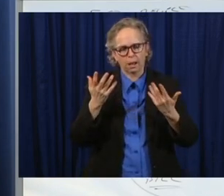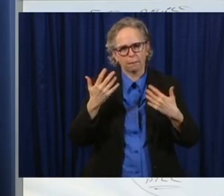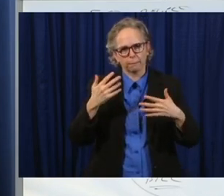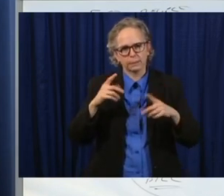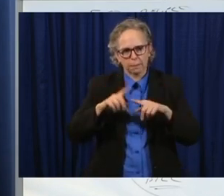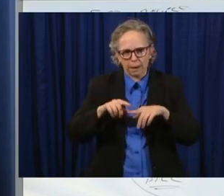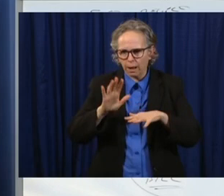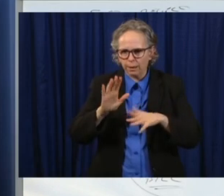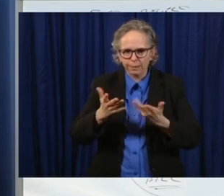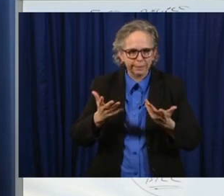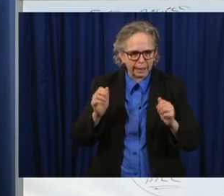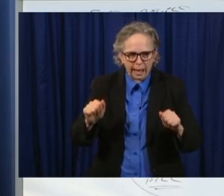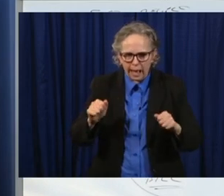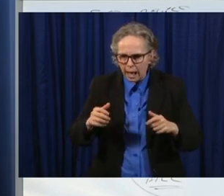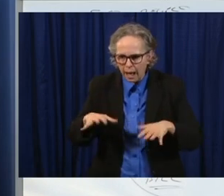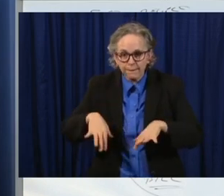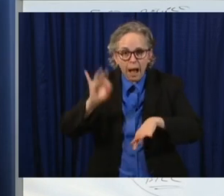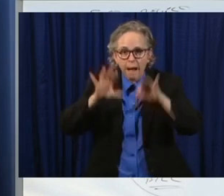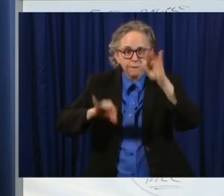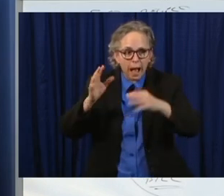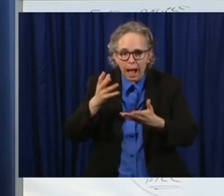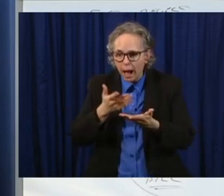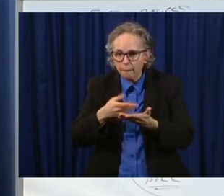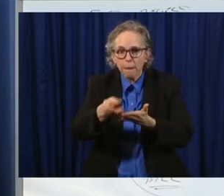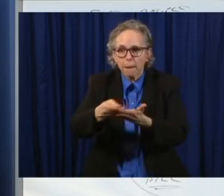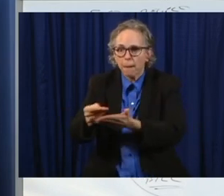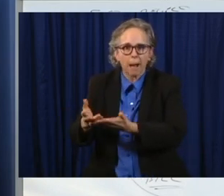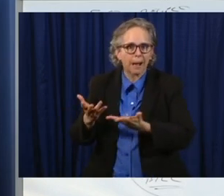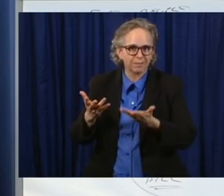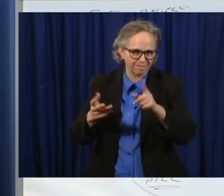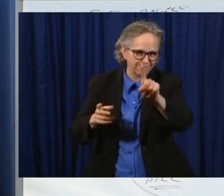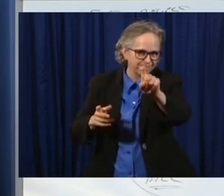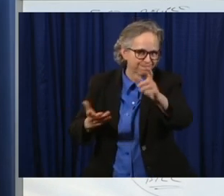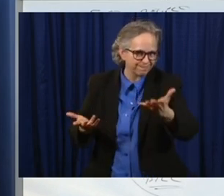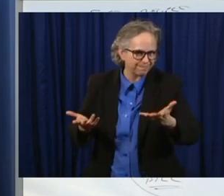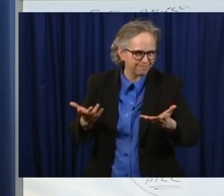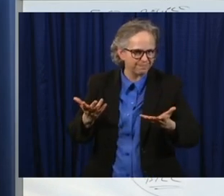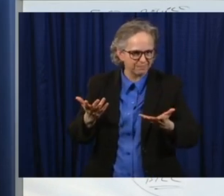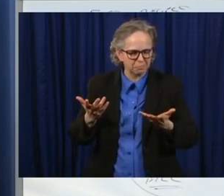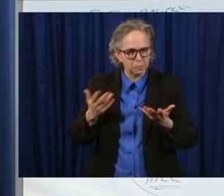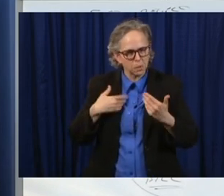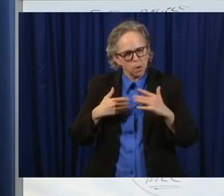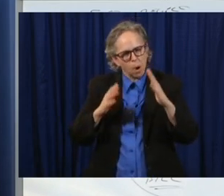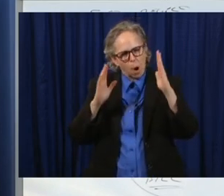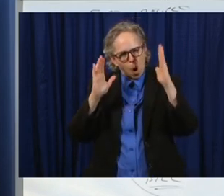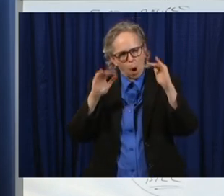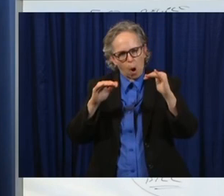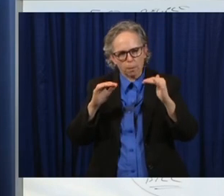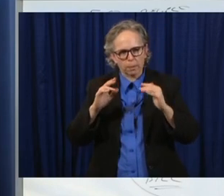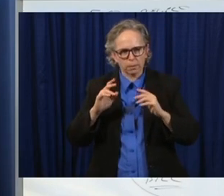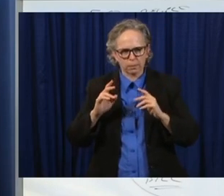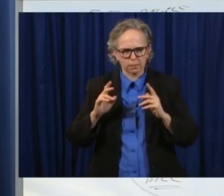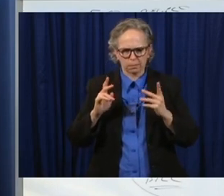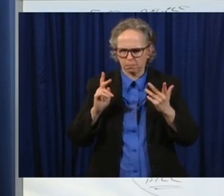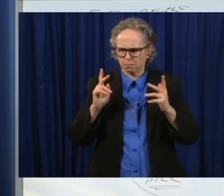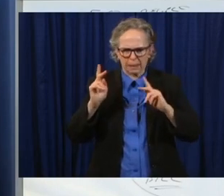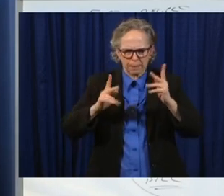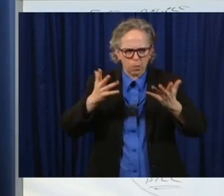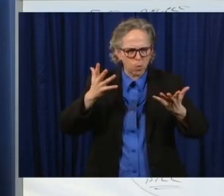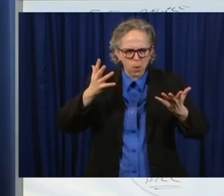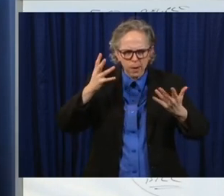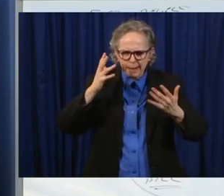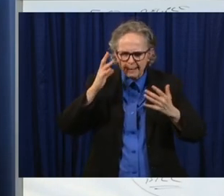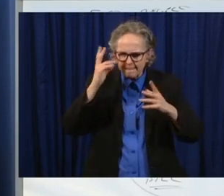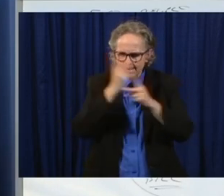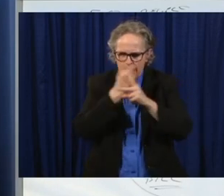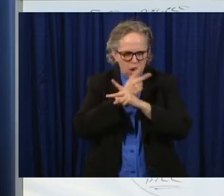item. But we would hope that people would make all due diligence and effort to